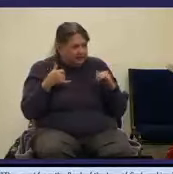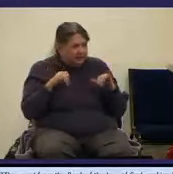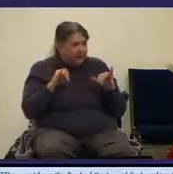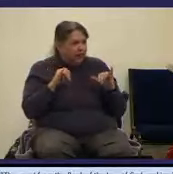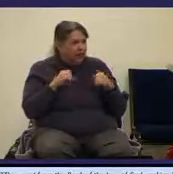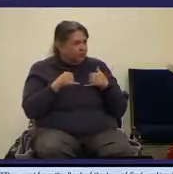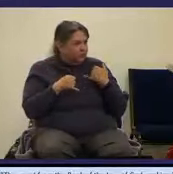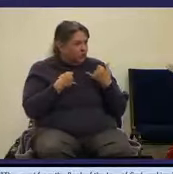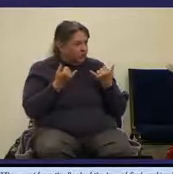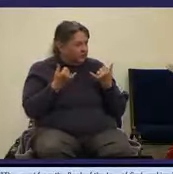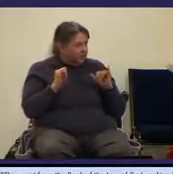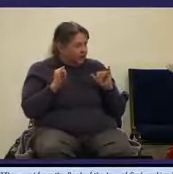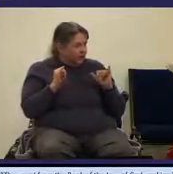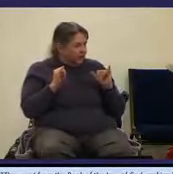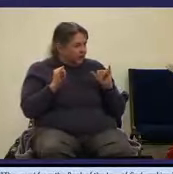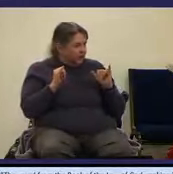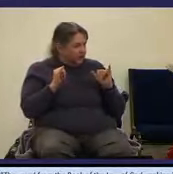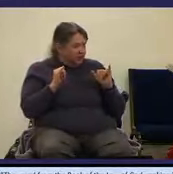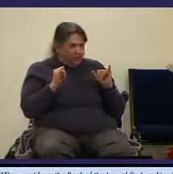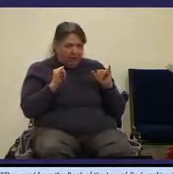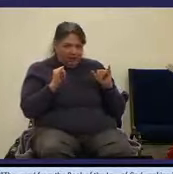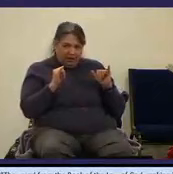morning here. I want you to notice,